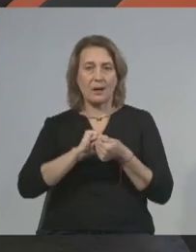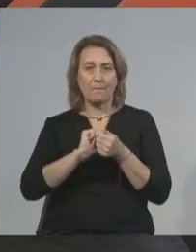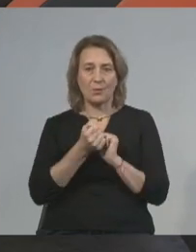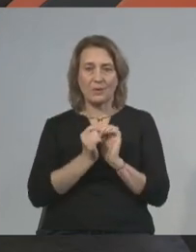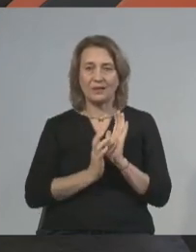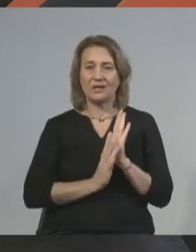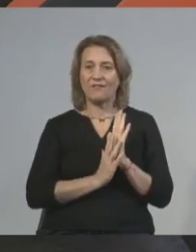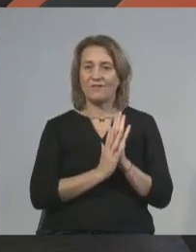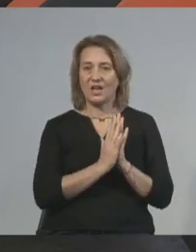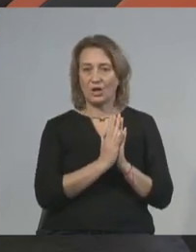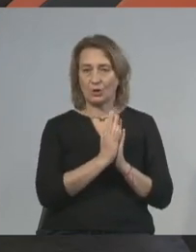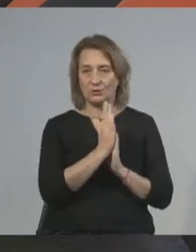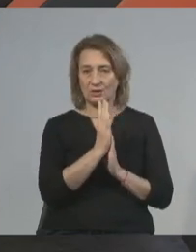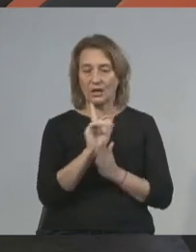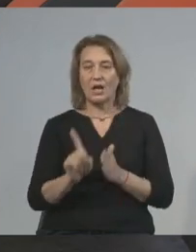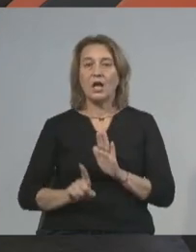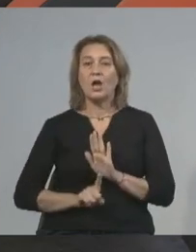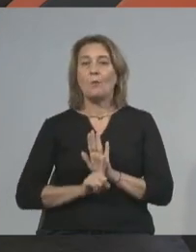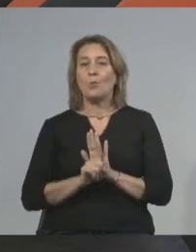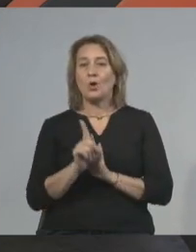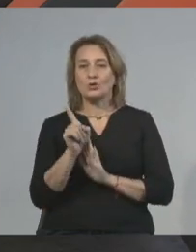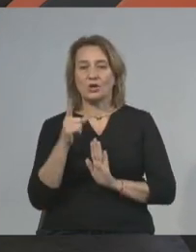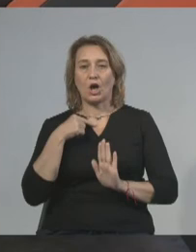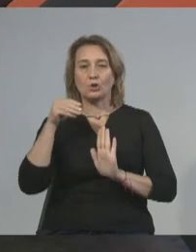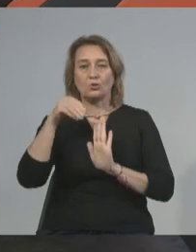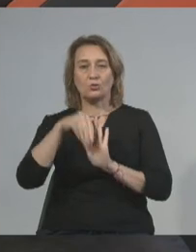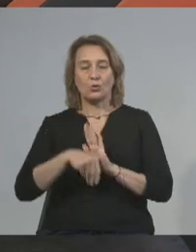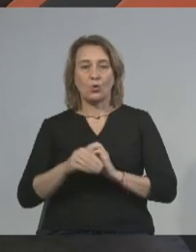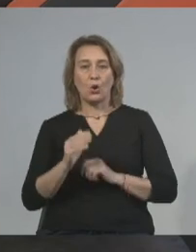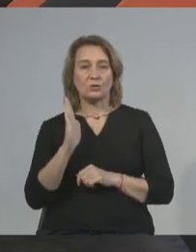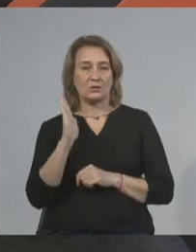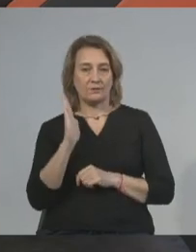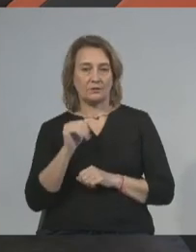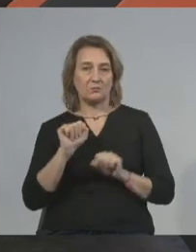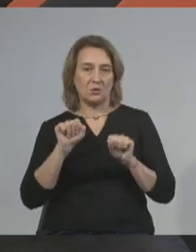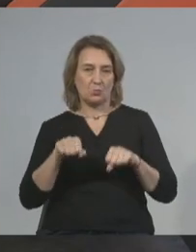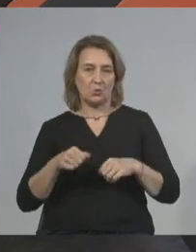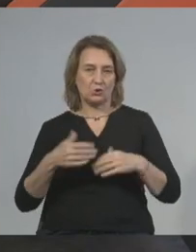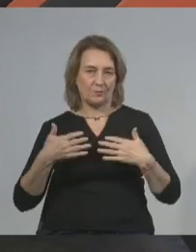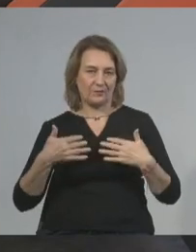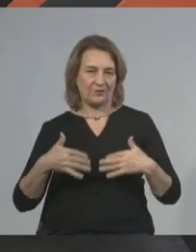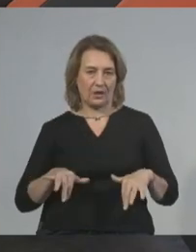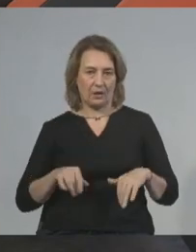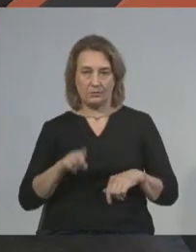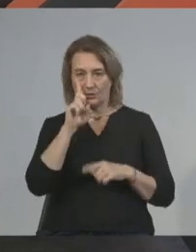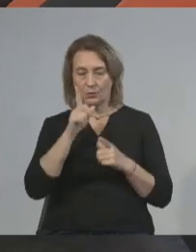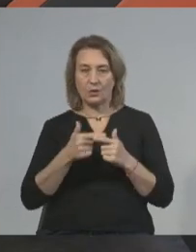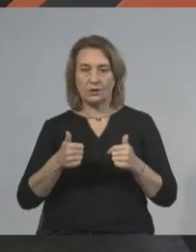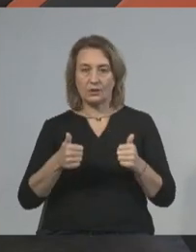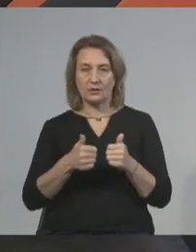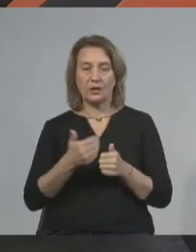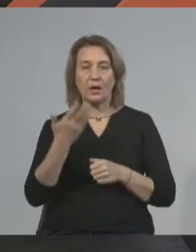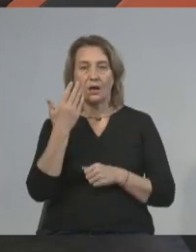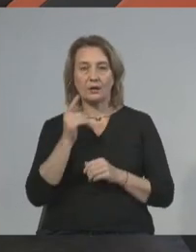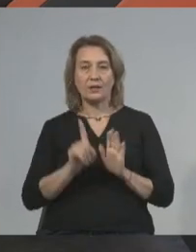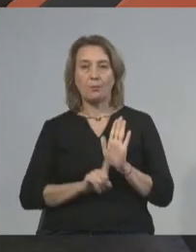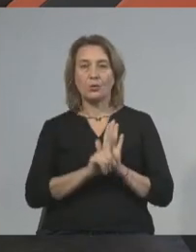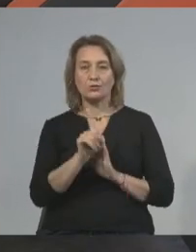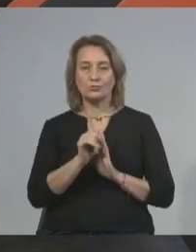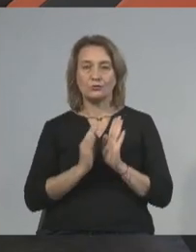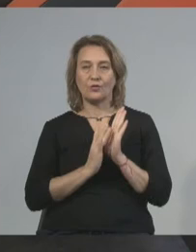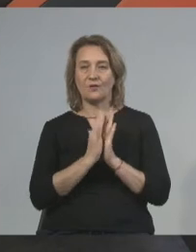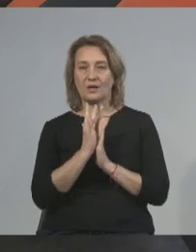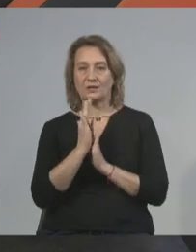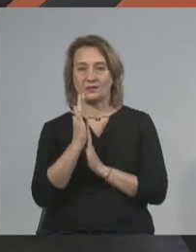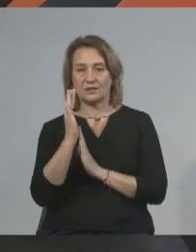remember grow up and then start voting so we can lose the country by the time you know they grow up